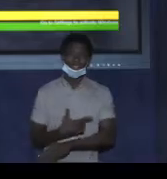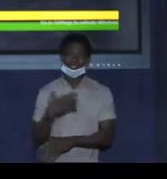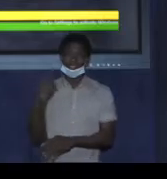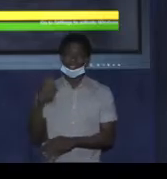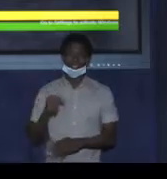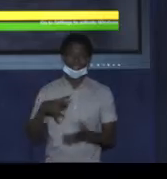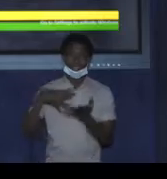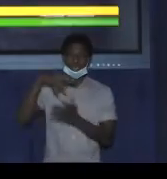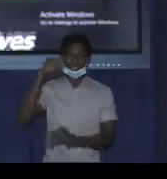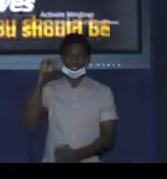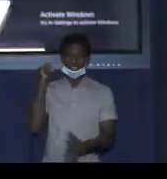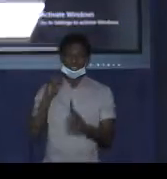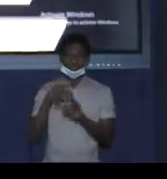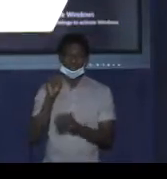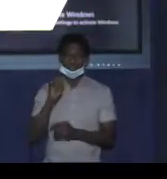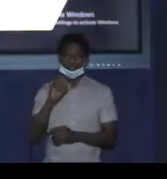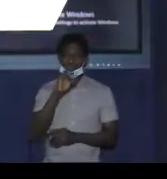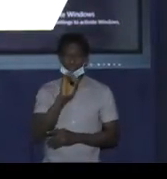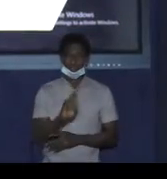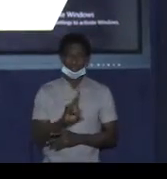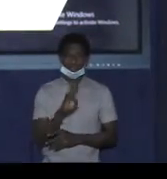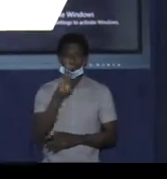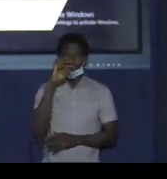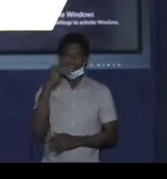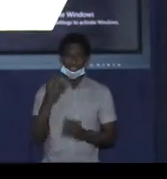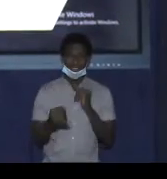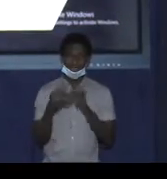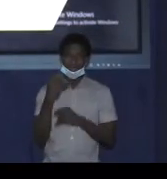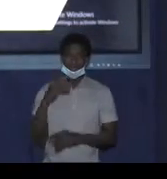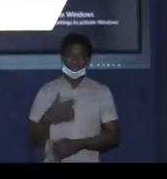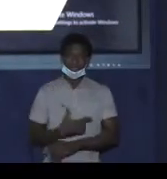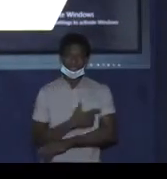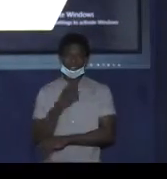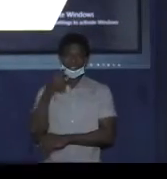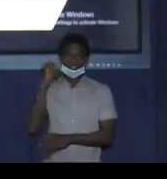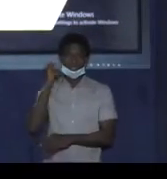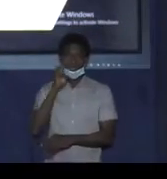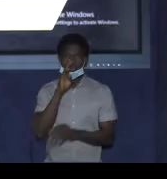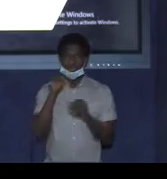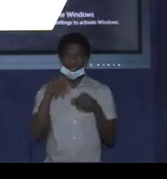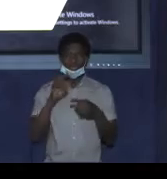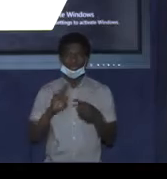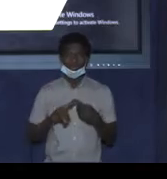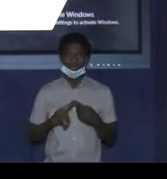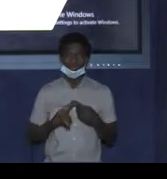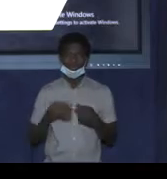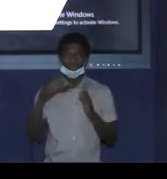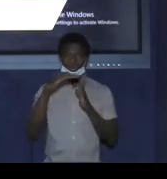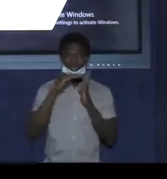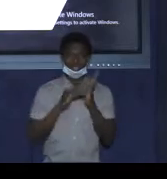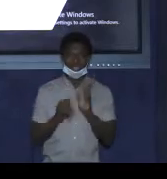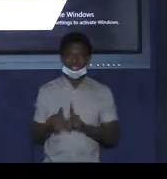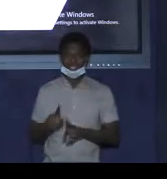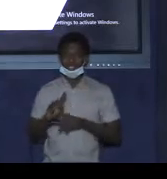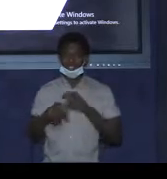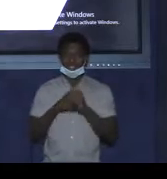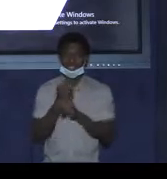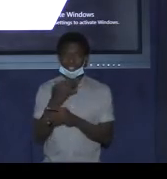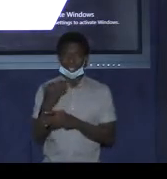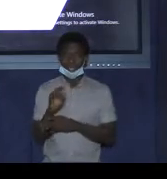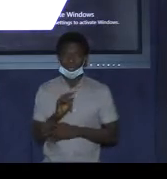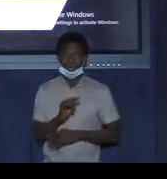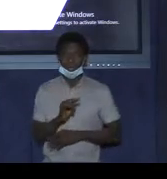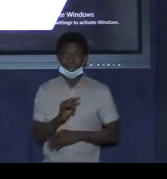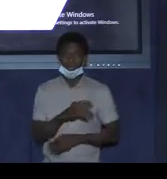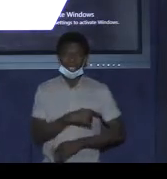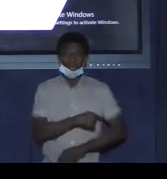lesson. The learning objectives: 1. By the end of the lesson, you should be able to list different types